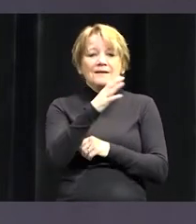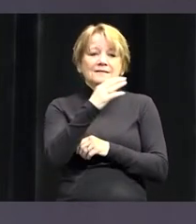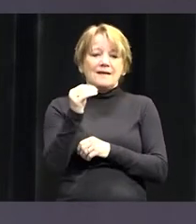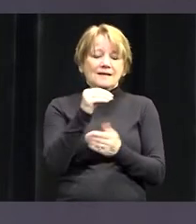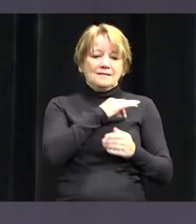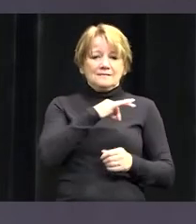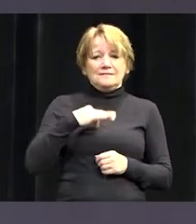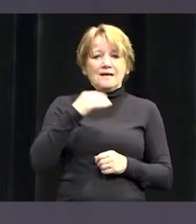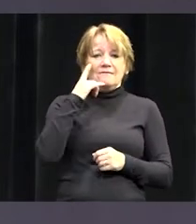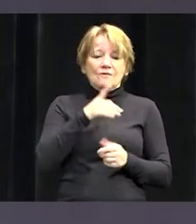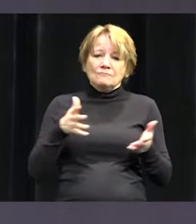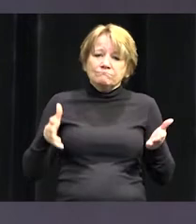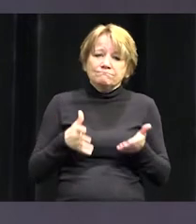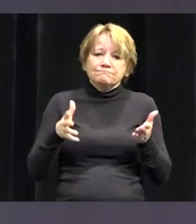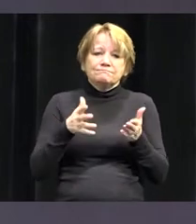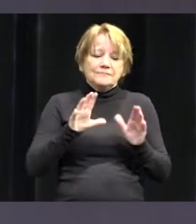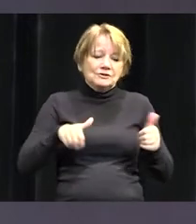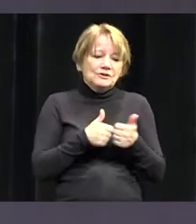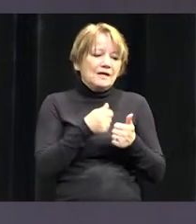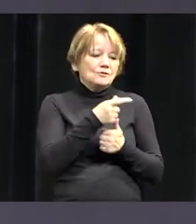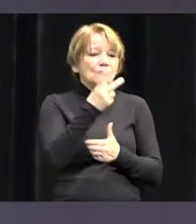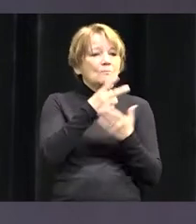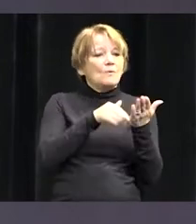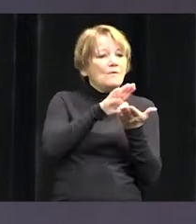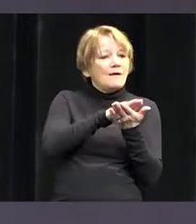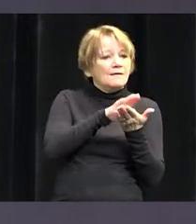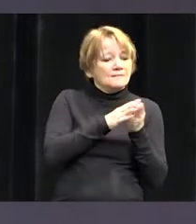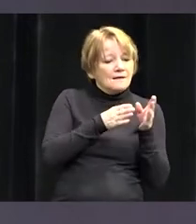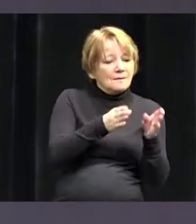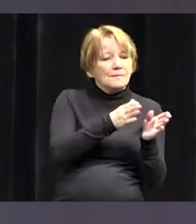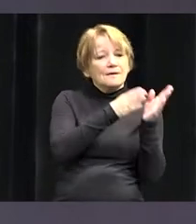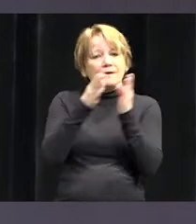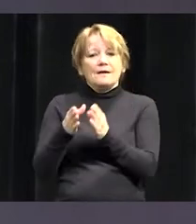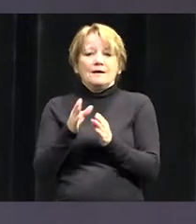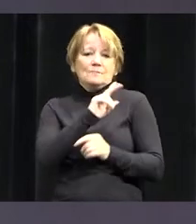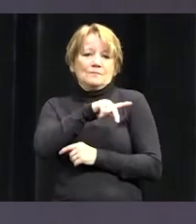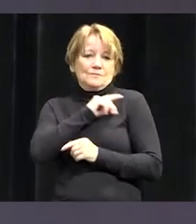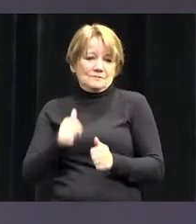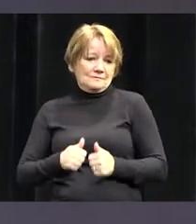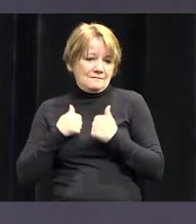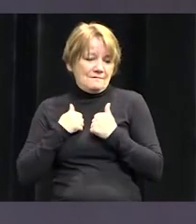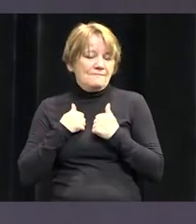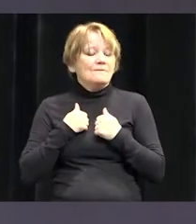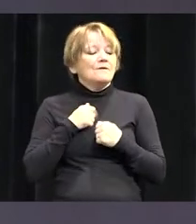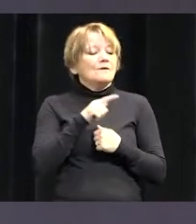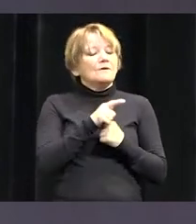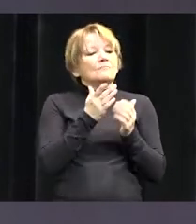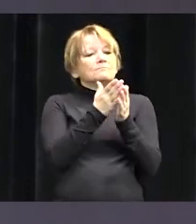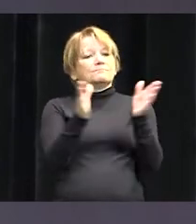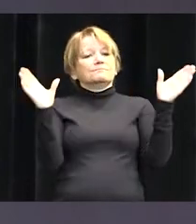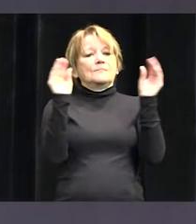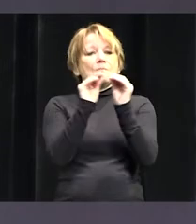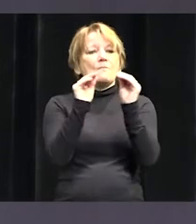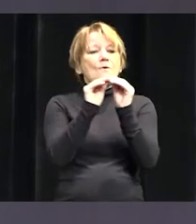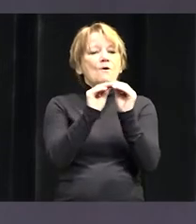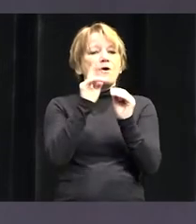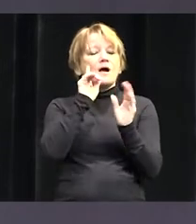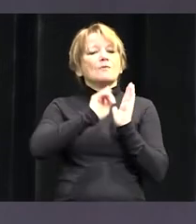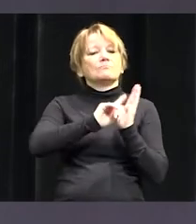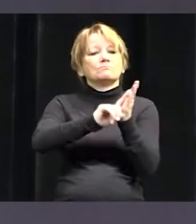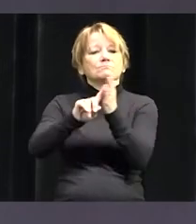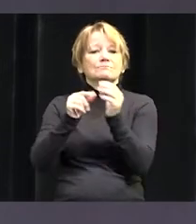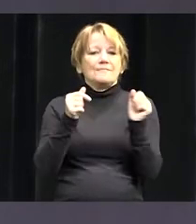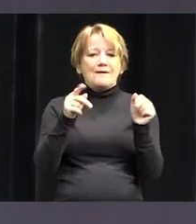staff for encouraging and challenging her both academically and personally to expand her horizons and